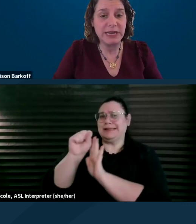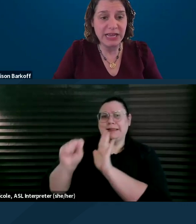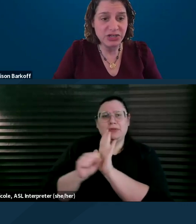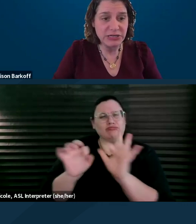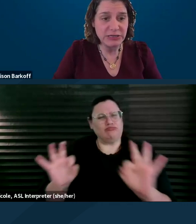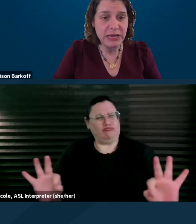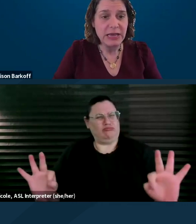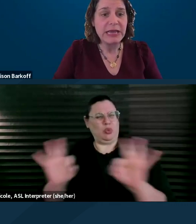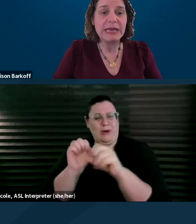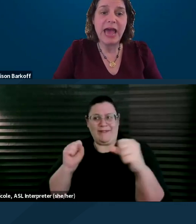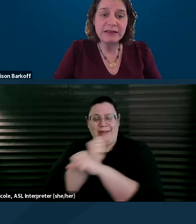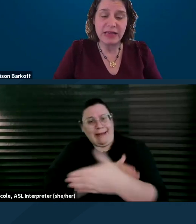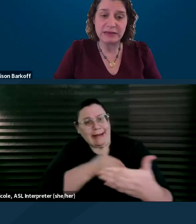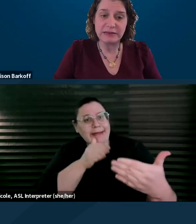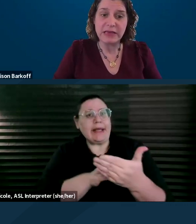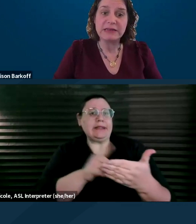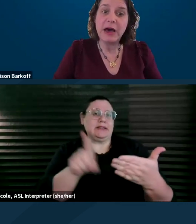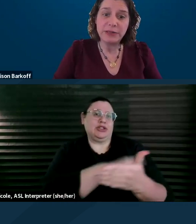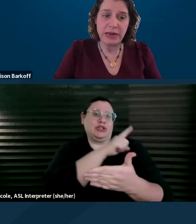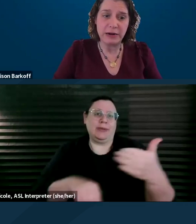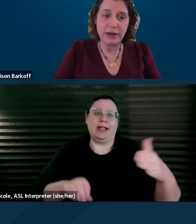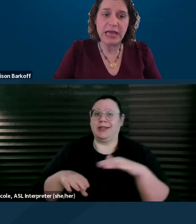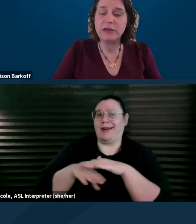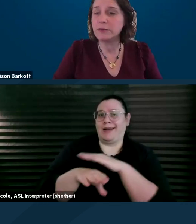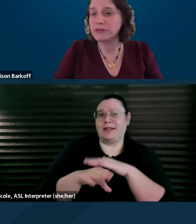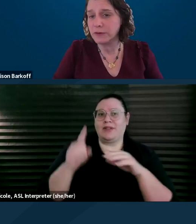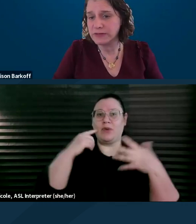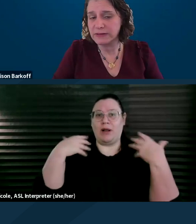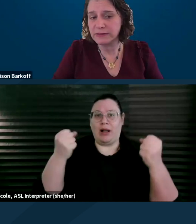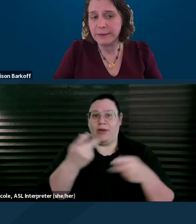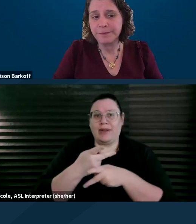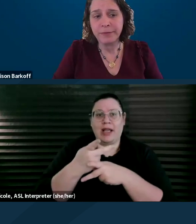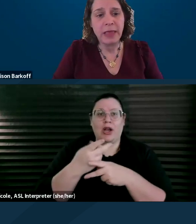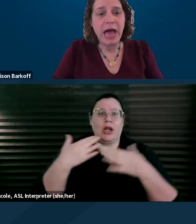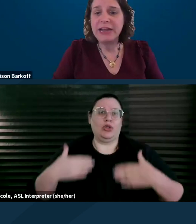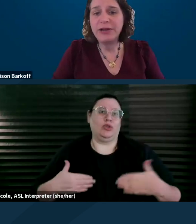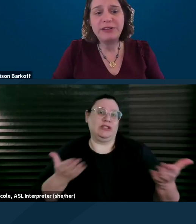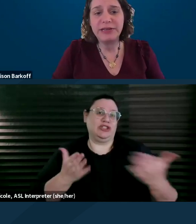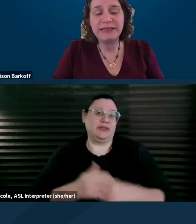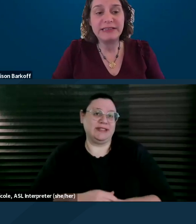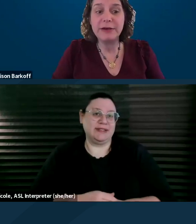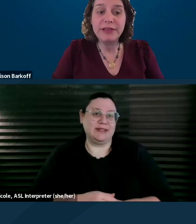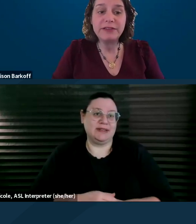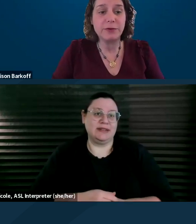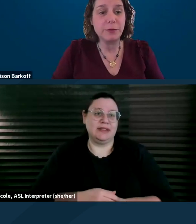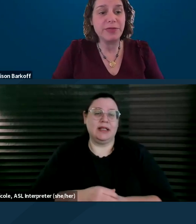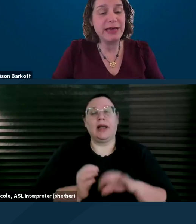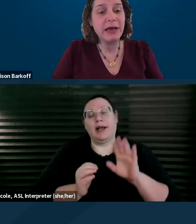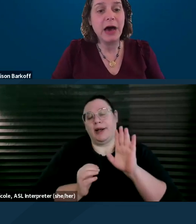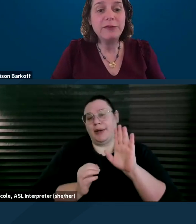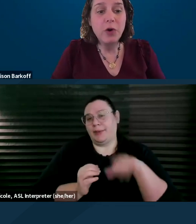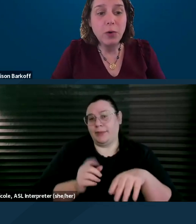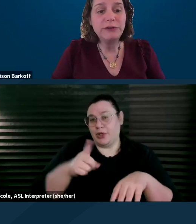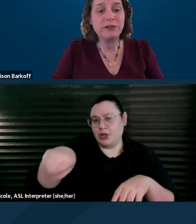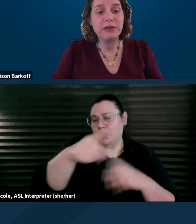fighting discrimination in access to healthcare and human services. I know I don't need to tell this group